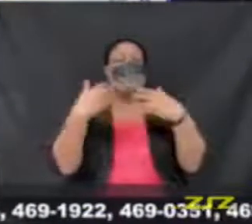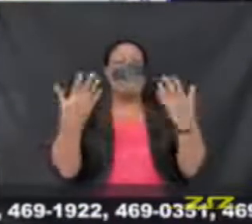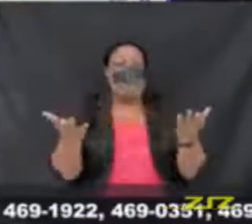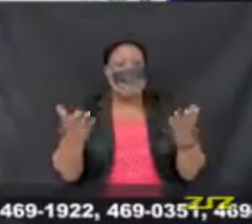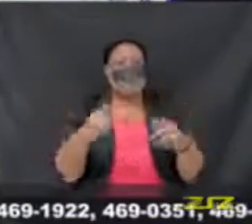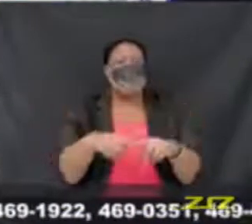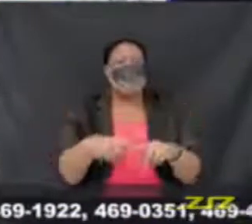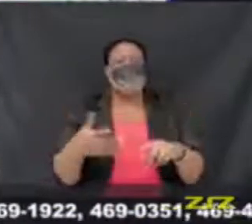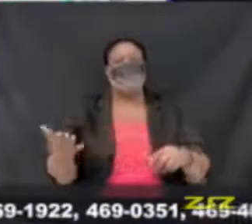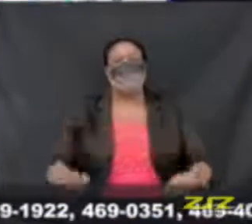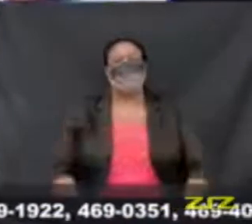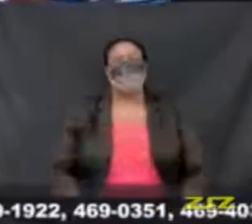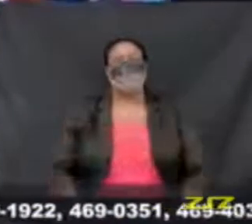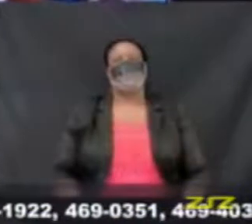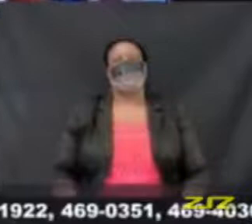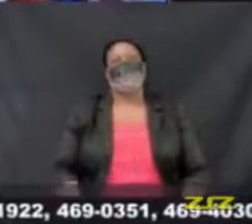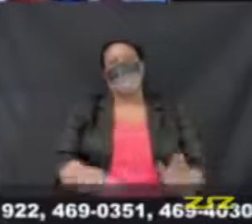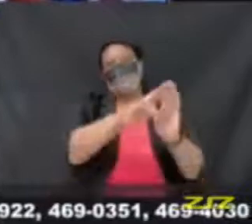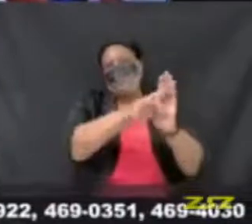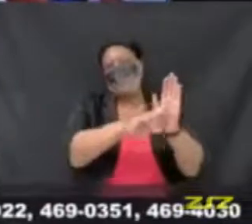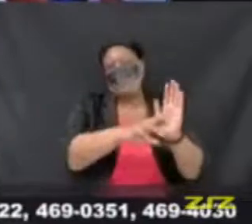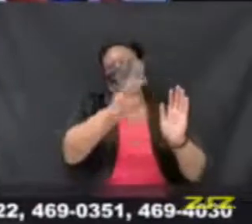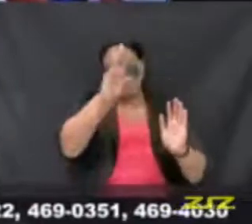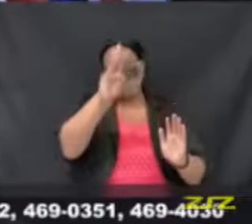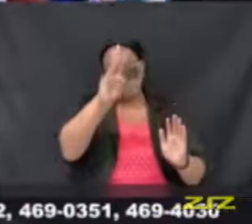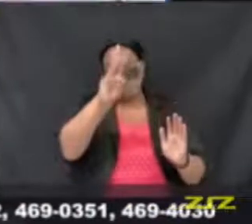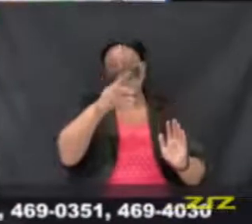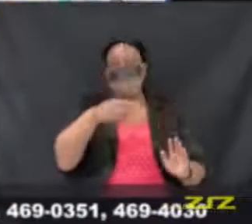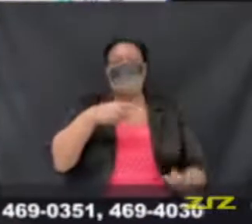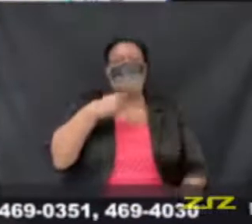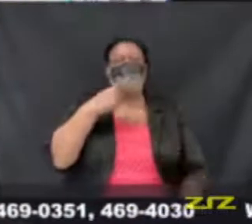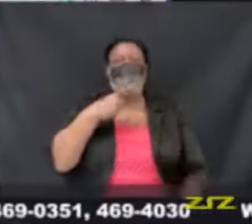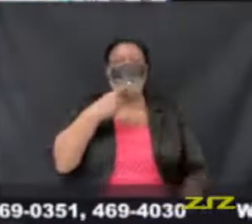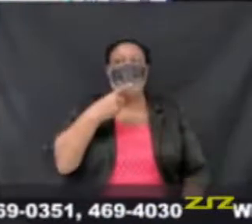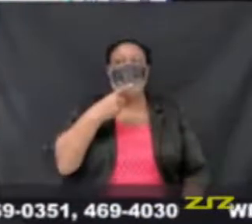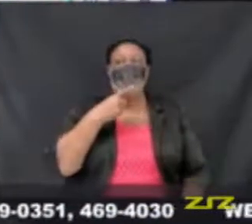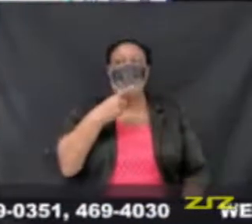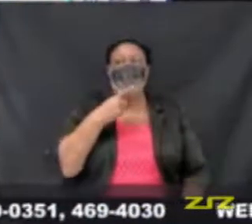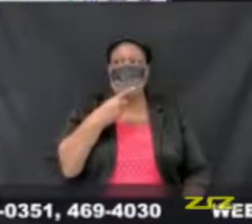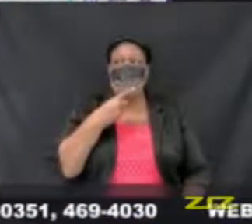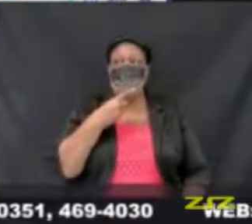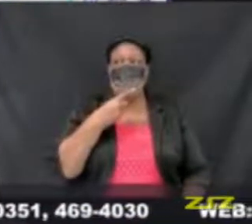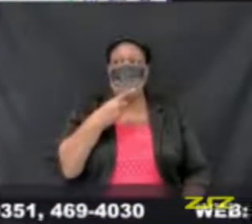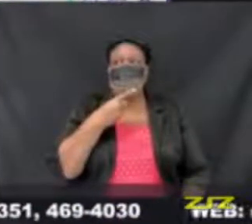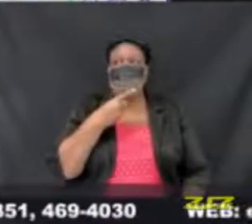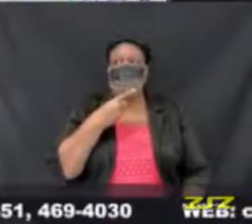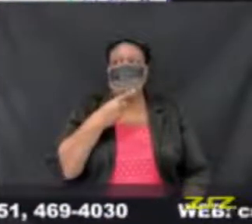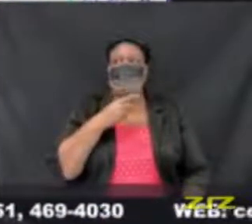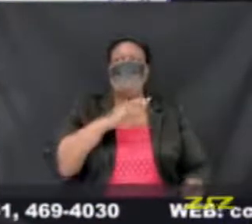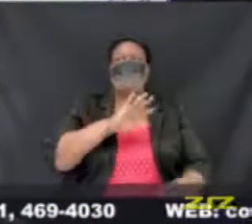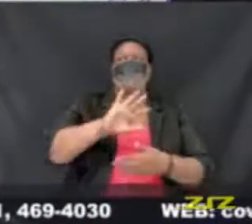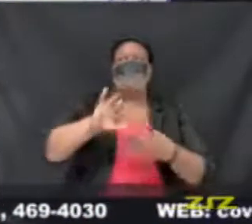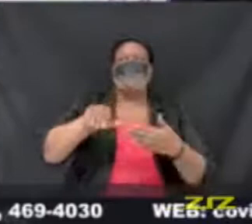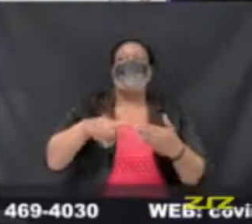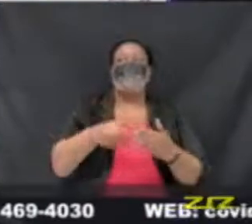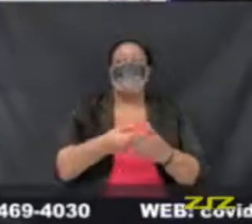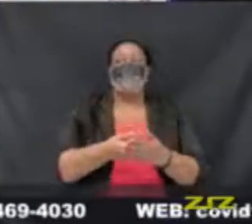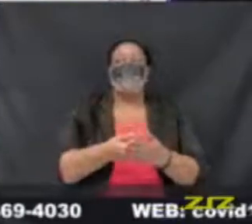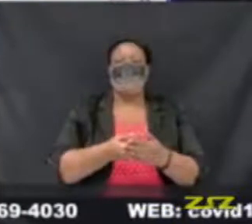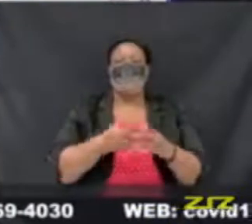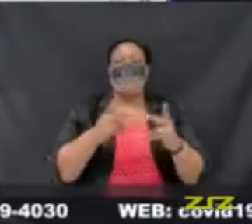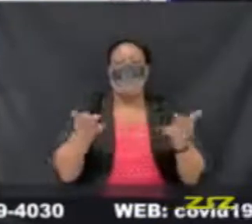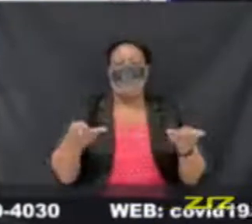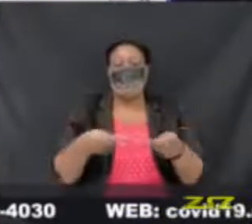Regulation 6 of the current Emergency Powers Regulation states as follows: any establishment that is permitted to